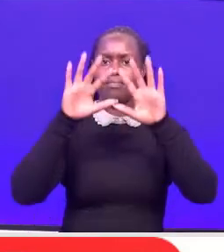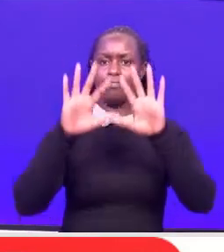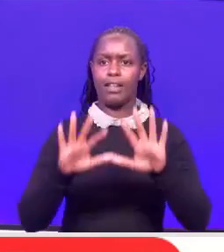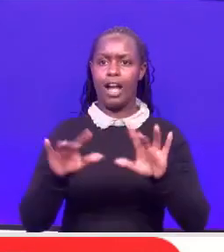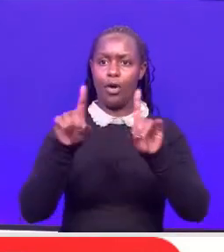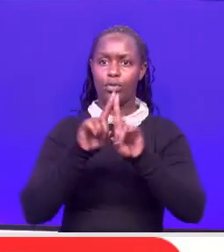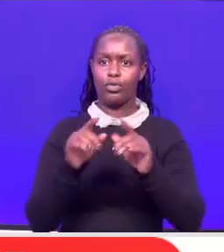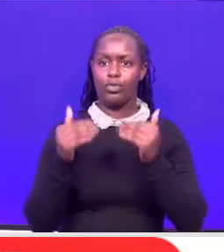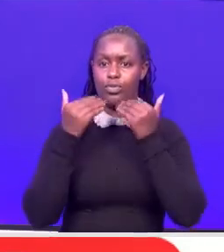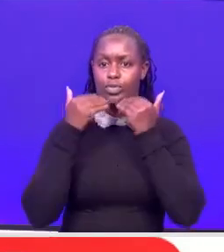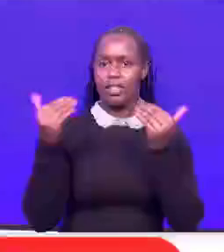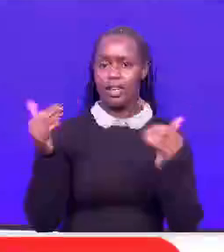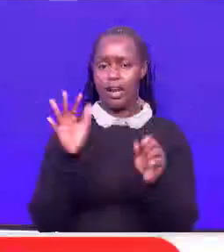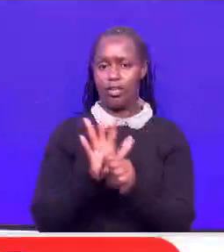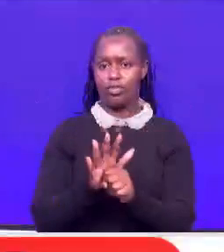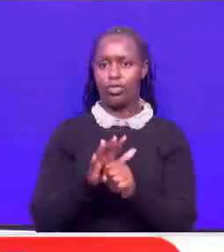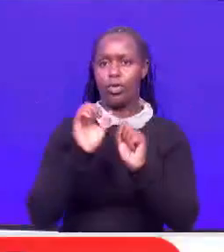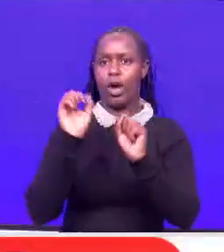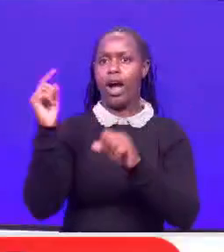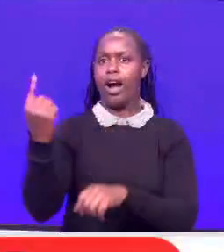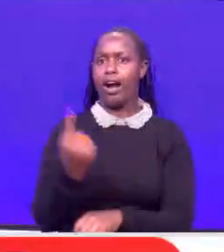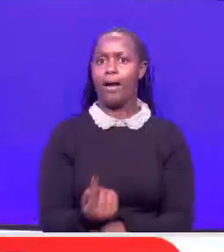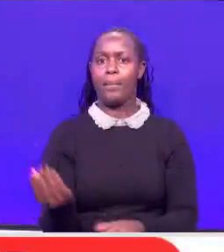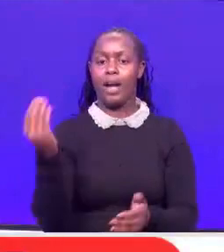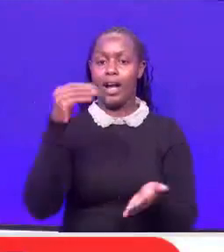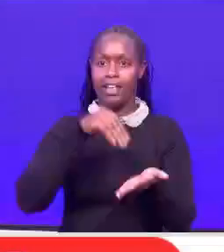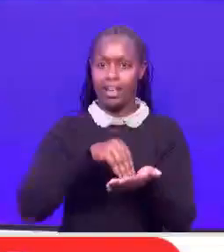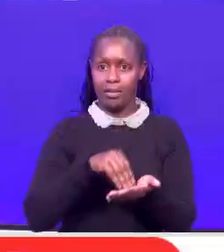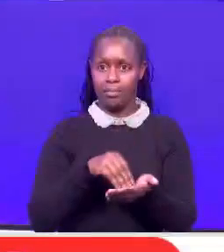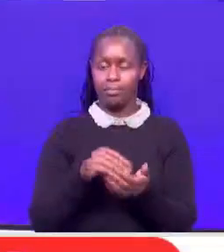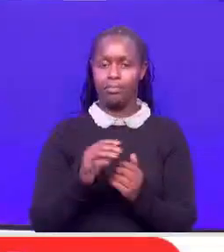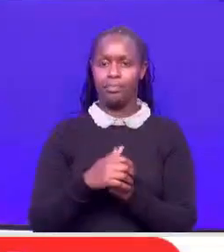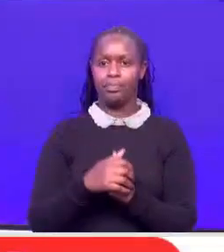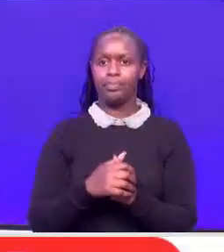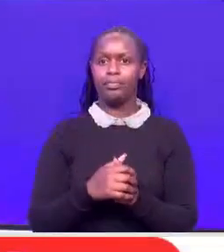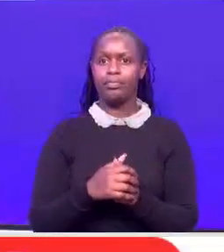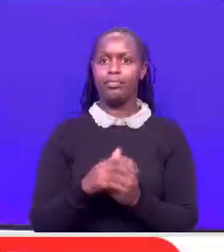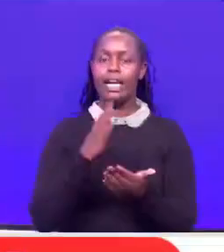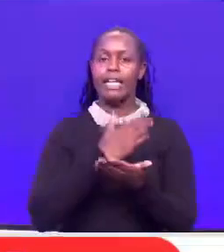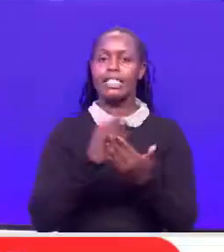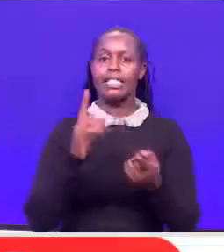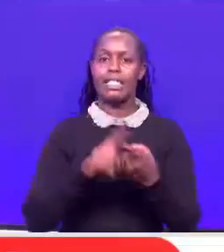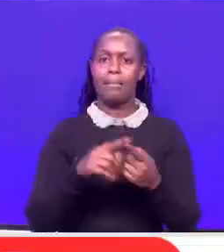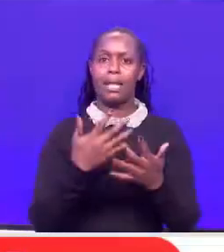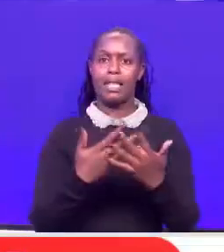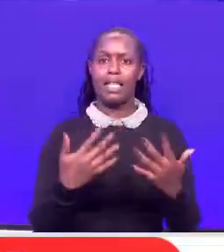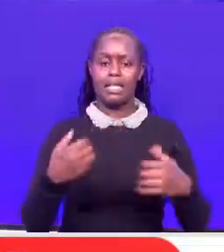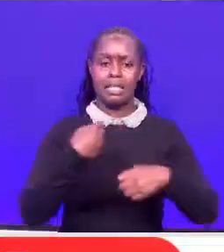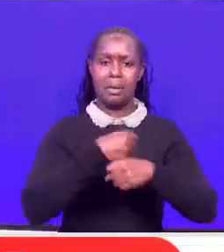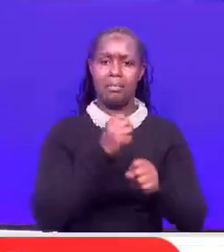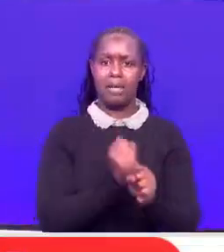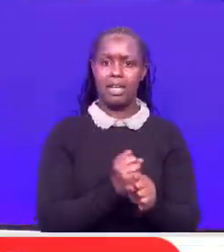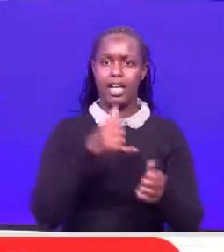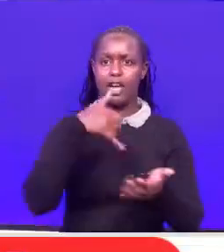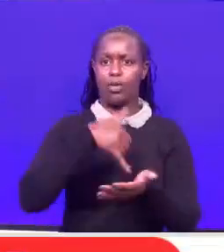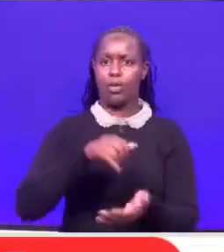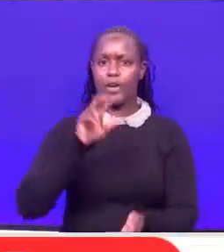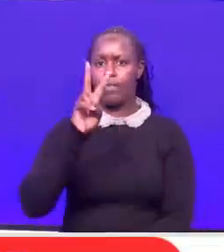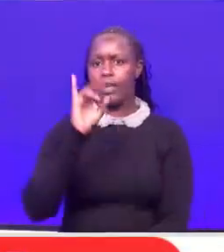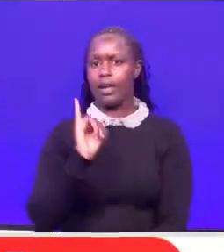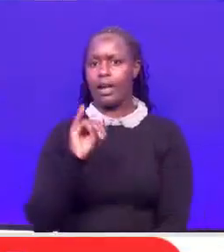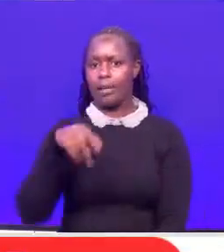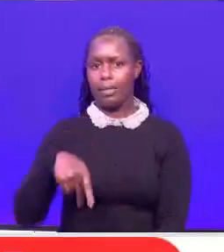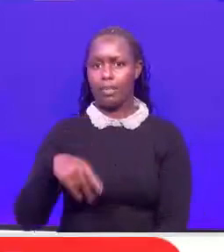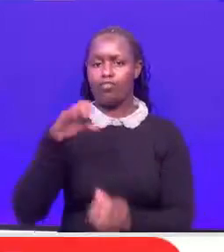tunarudisha shukrani ikuje tena. The temporary infrastructure erected for the event, including VIP platforms and